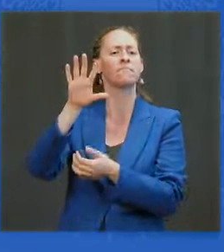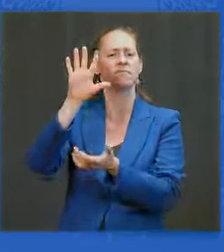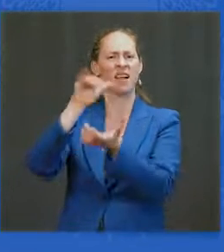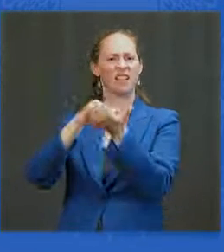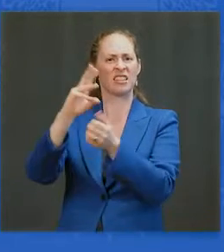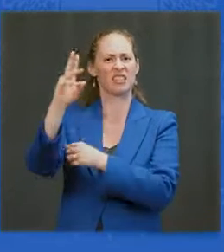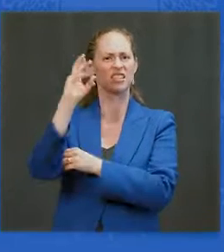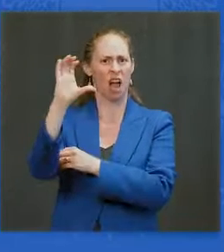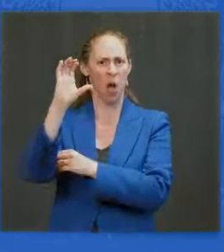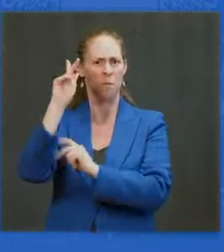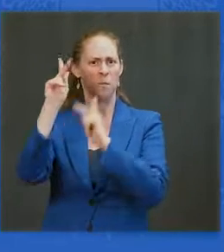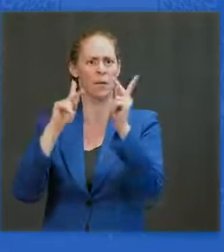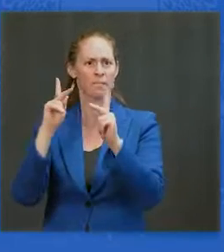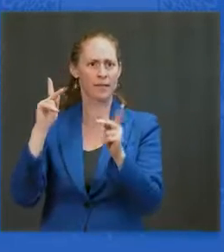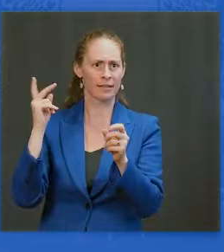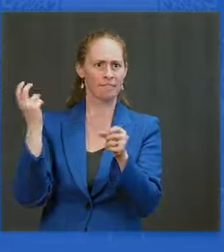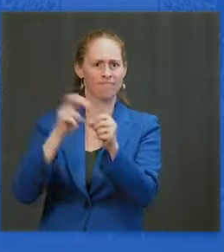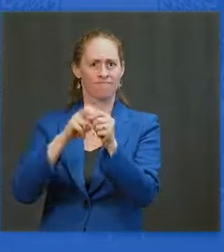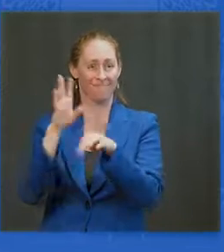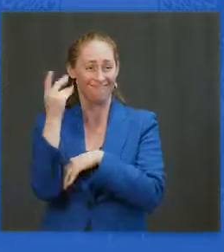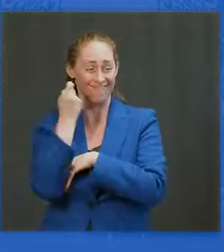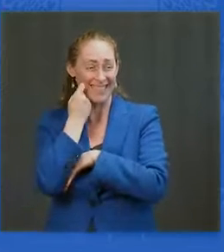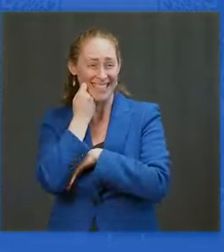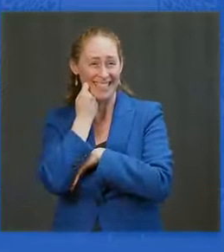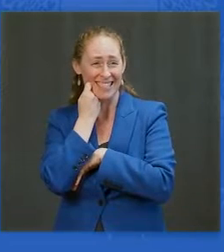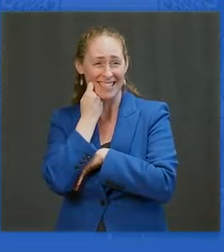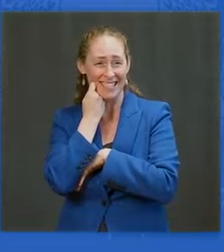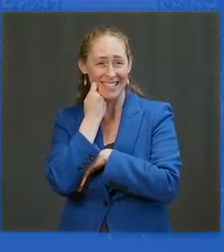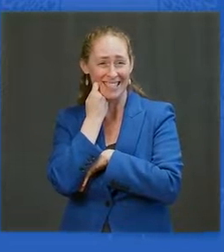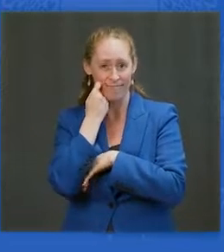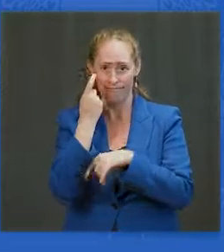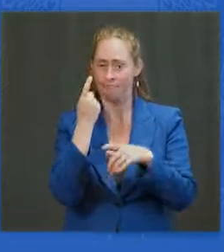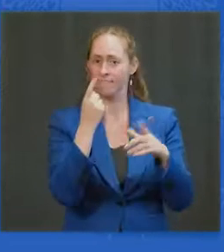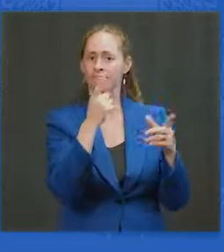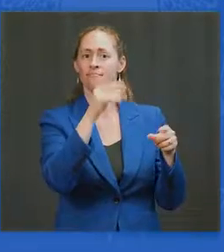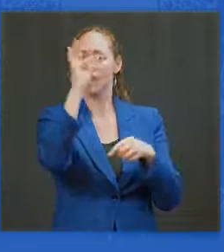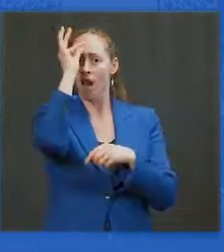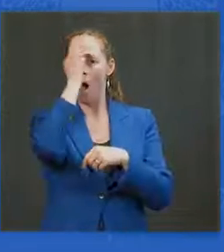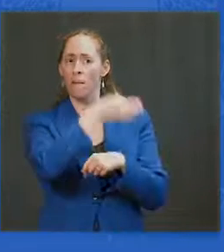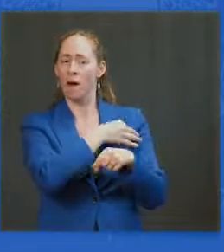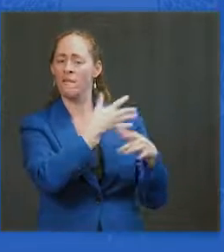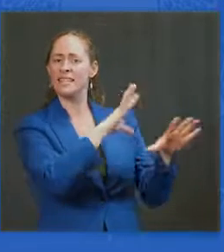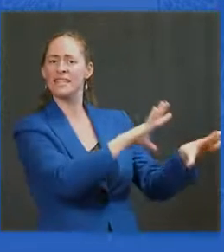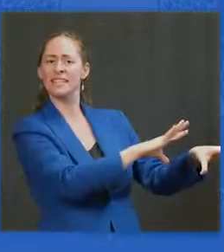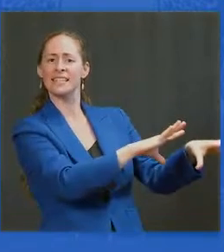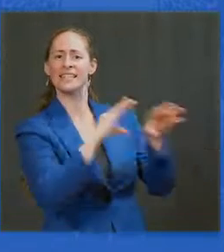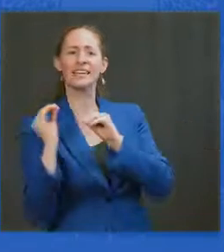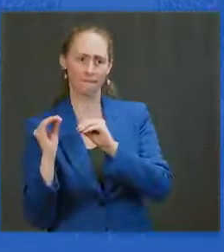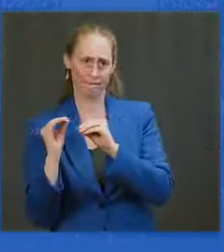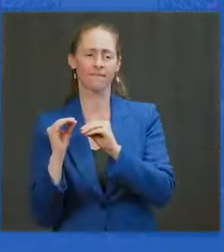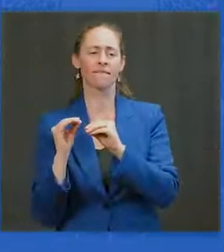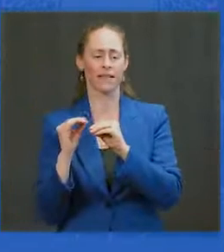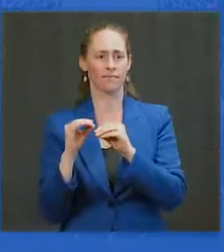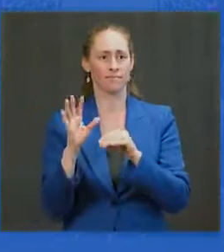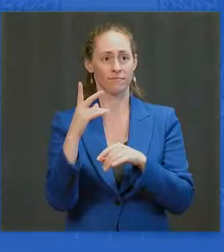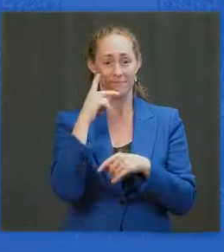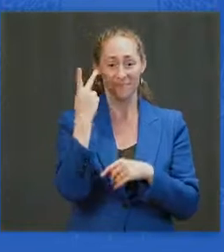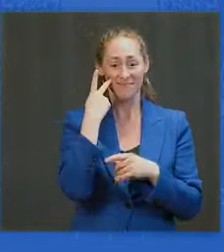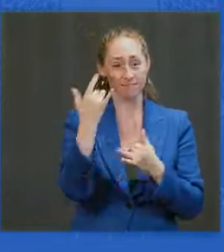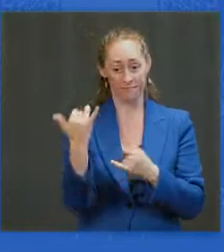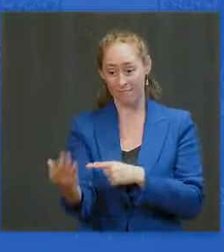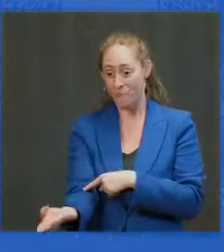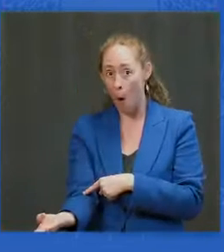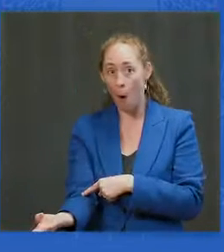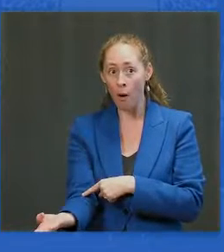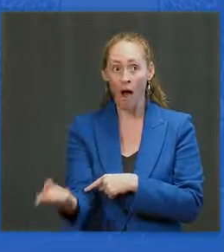hours. A total of 50 more flights, 12,000 more people since I updated you this morning. These